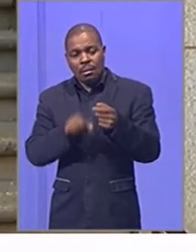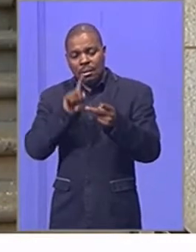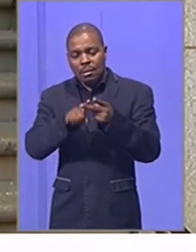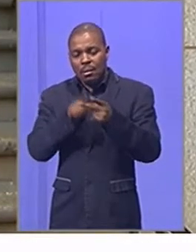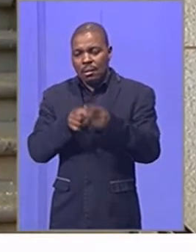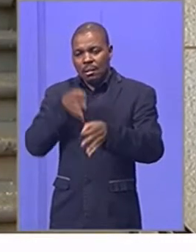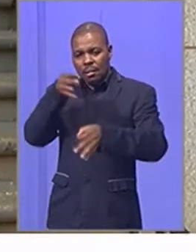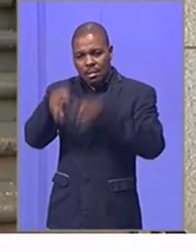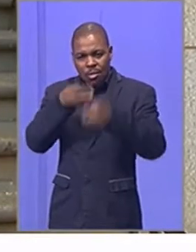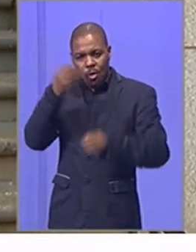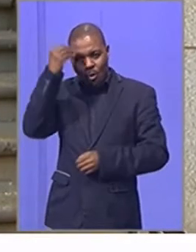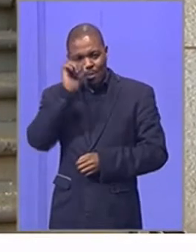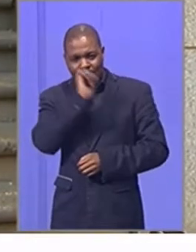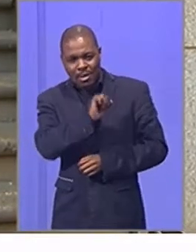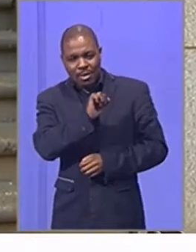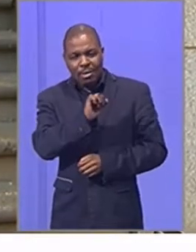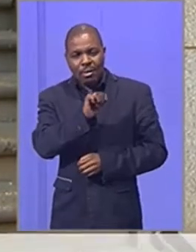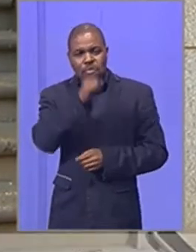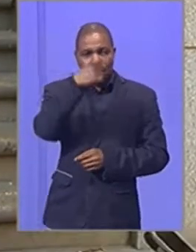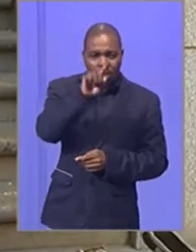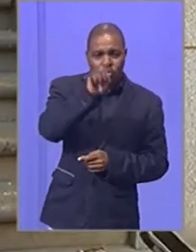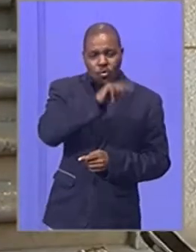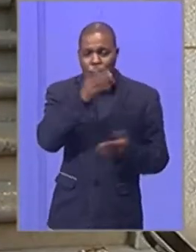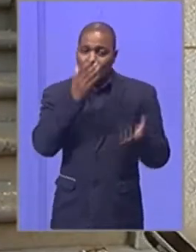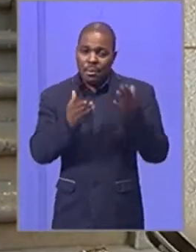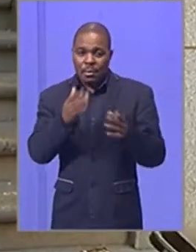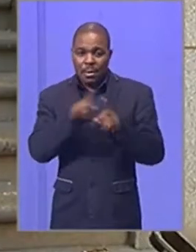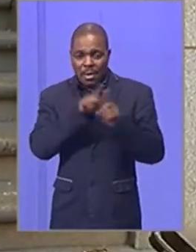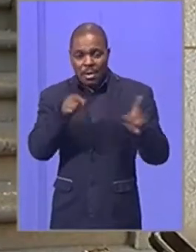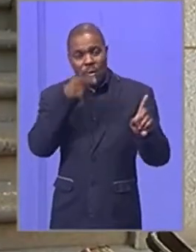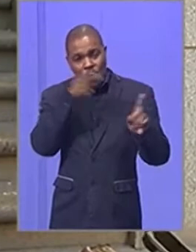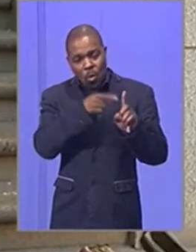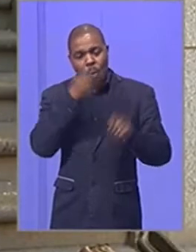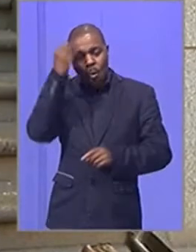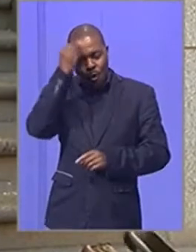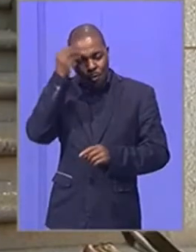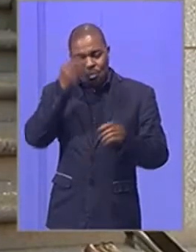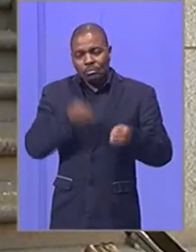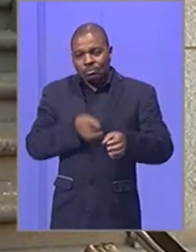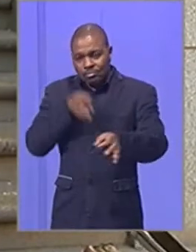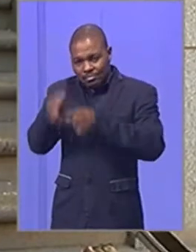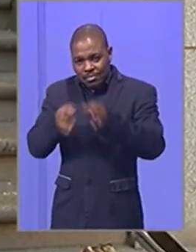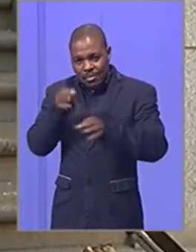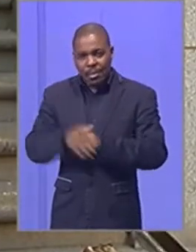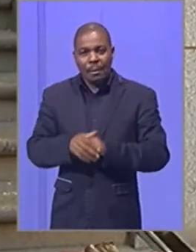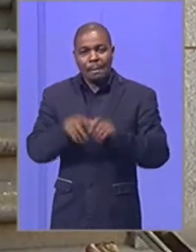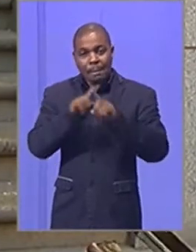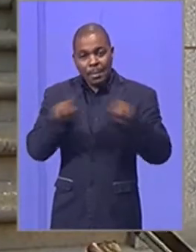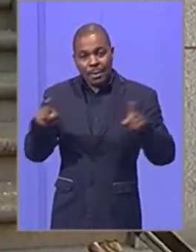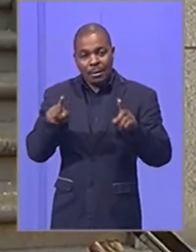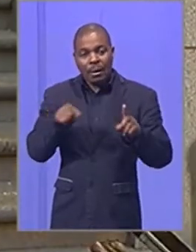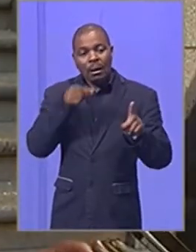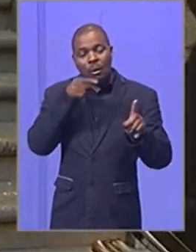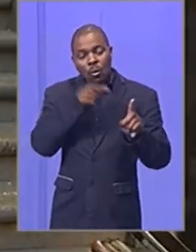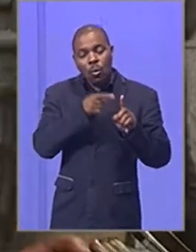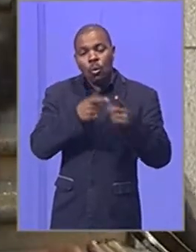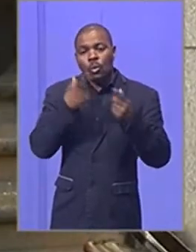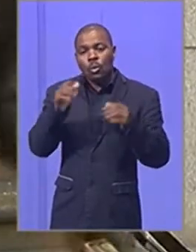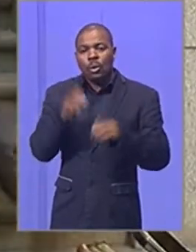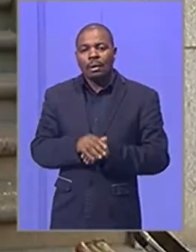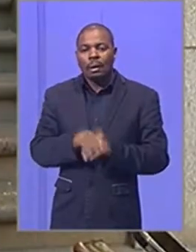opinion, correctly or incorrectly, but he made an opinion. The time was after